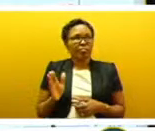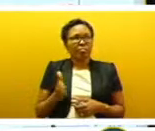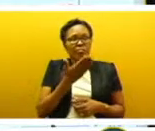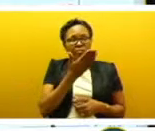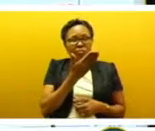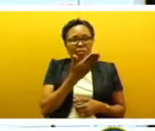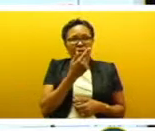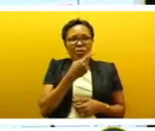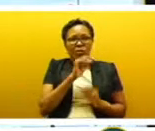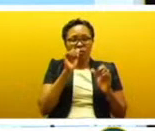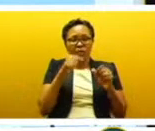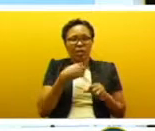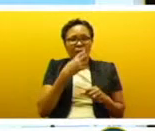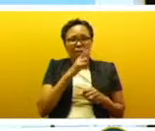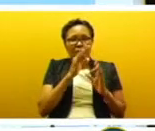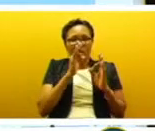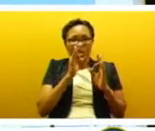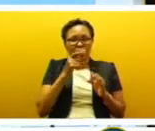if we use the